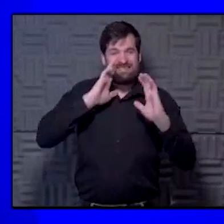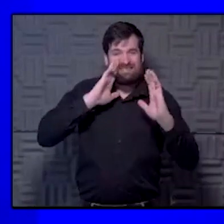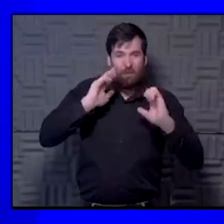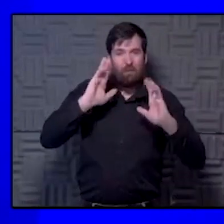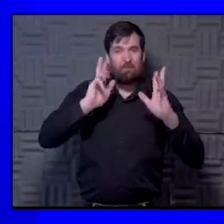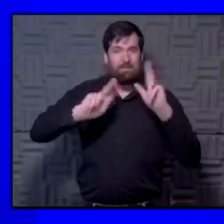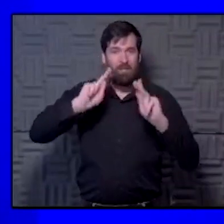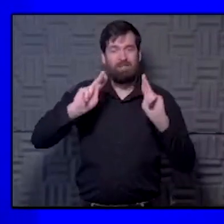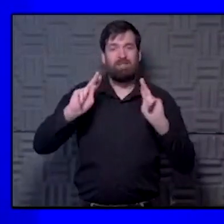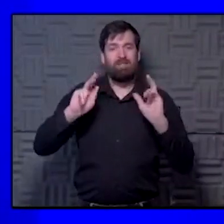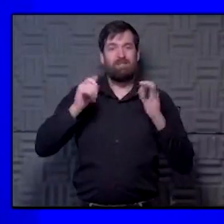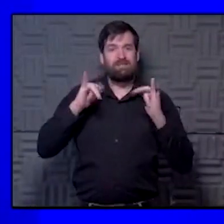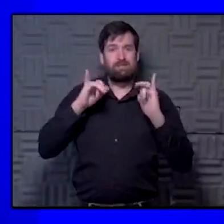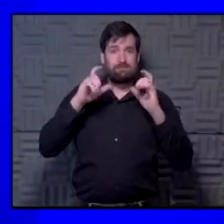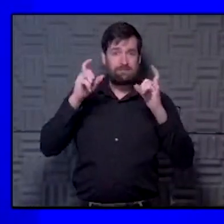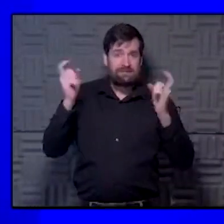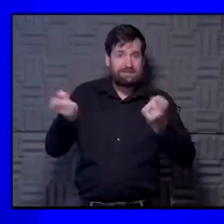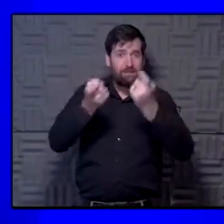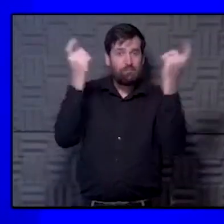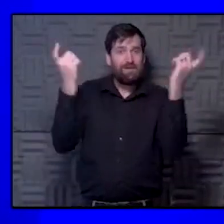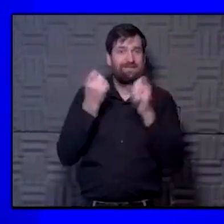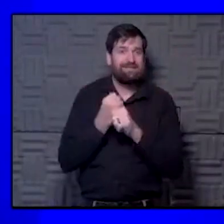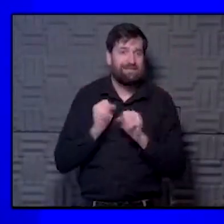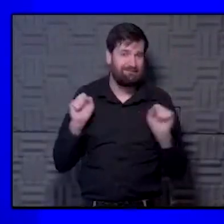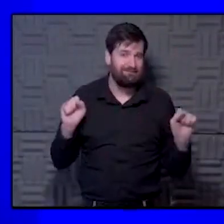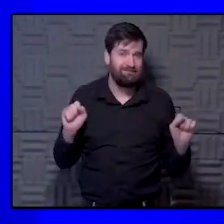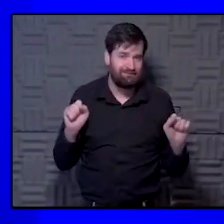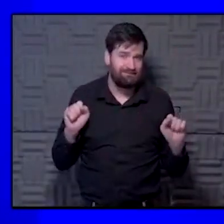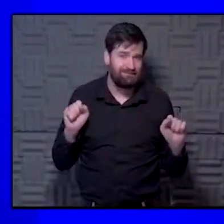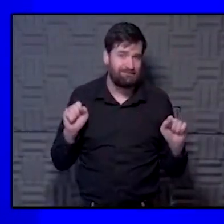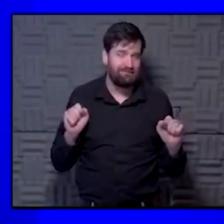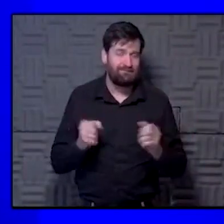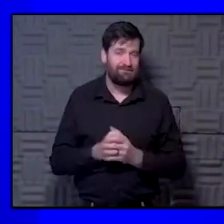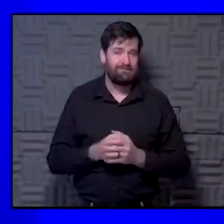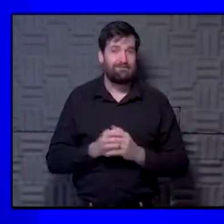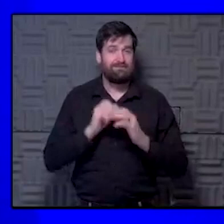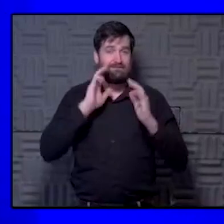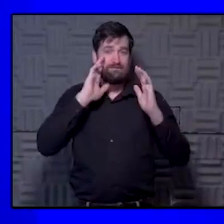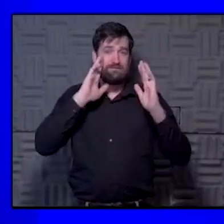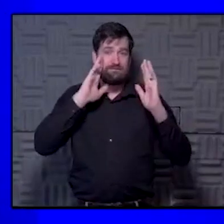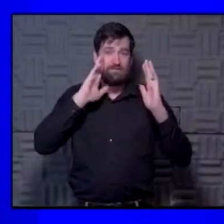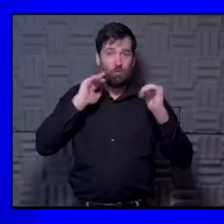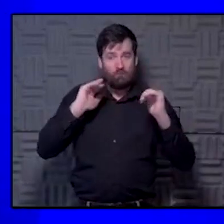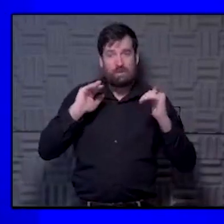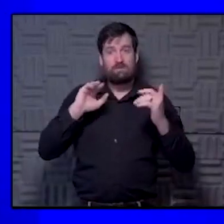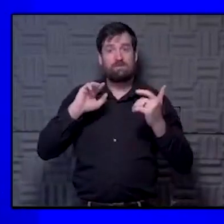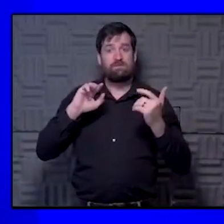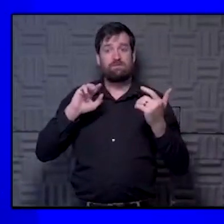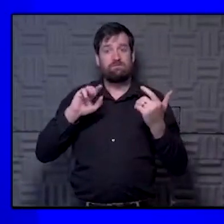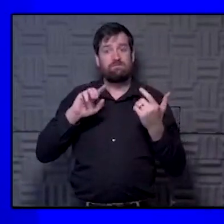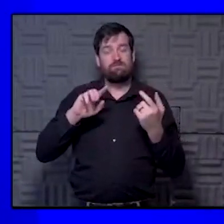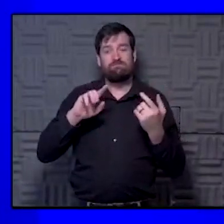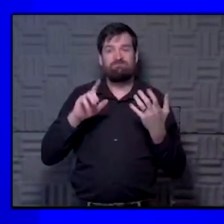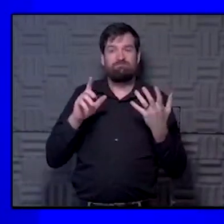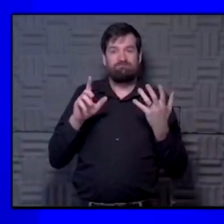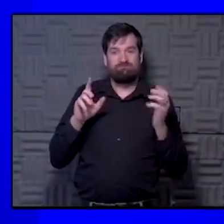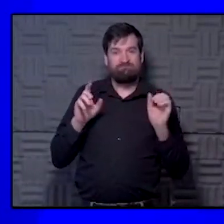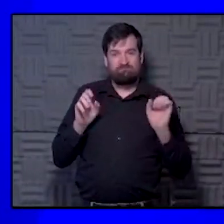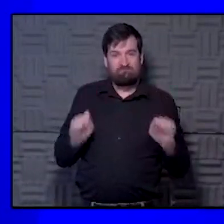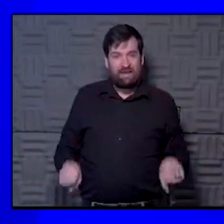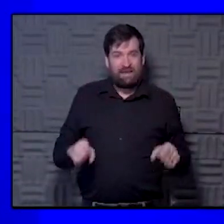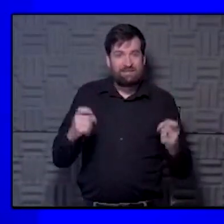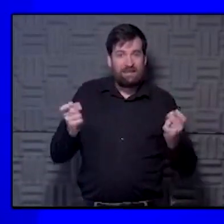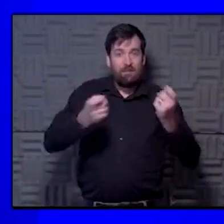will still, celebrate in a safe way. Hopefully there's a win to celebrate, and hopefully that means,